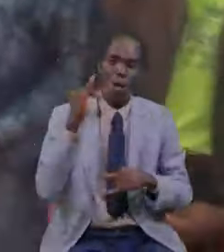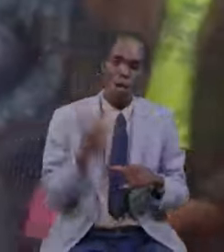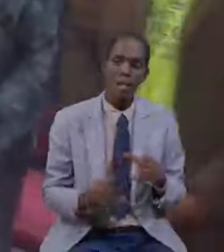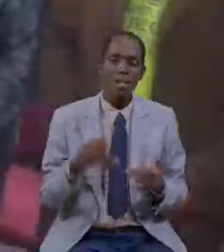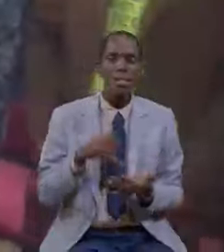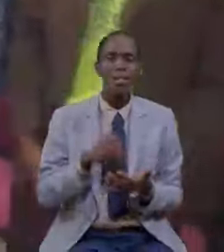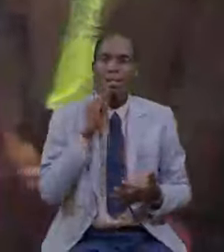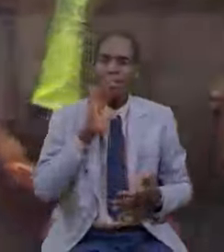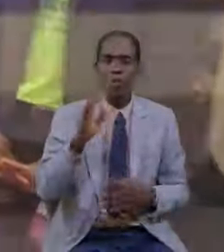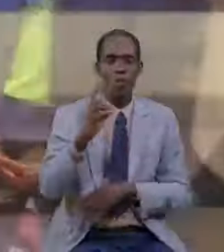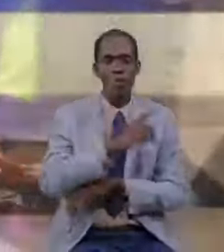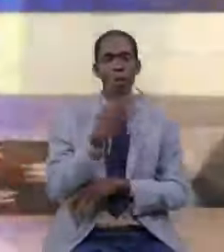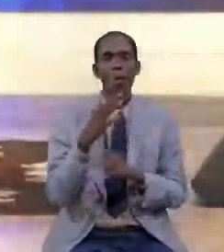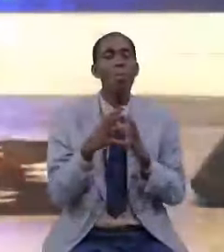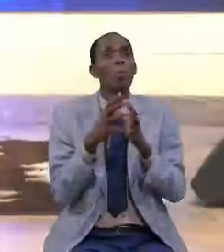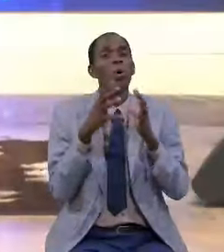abundance.